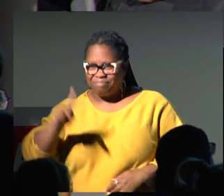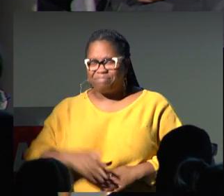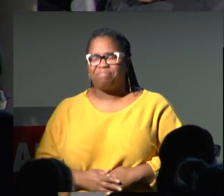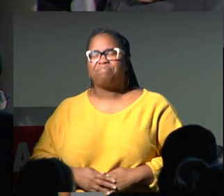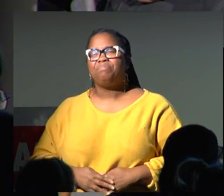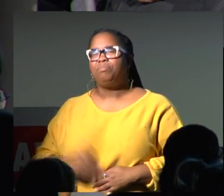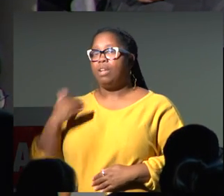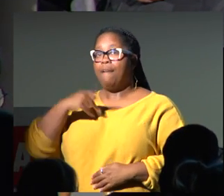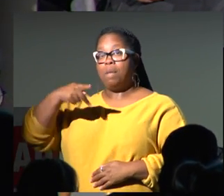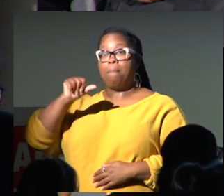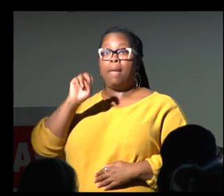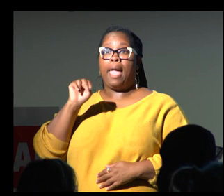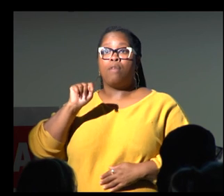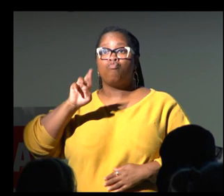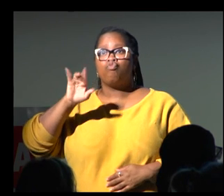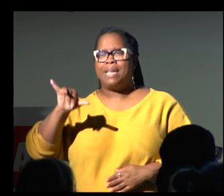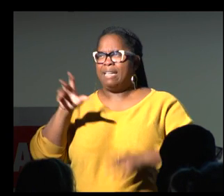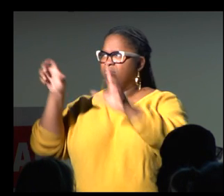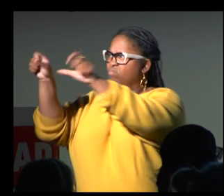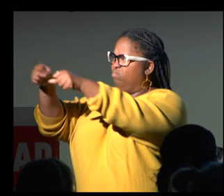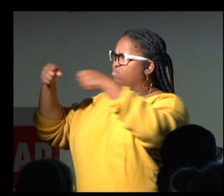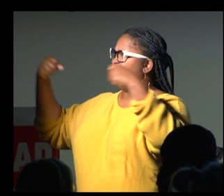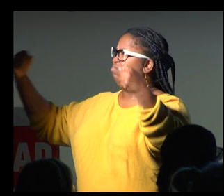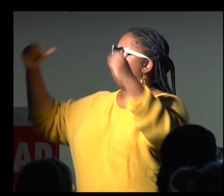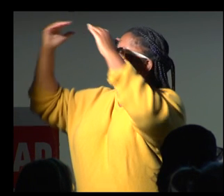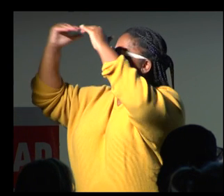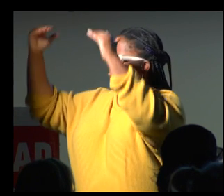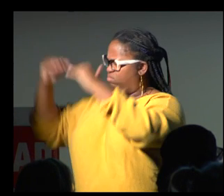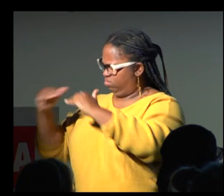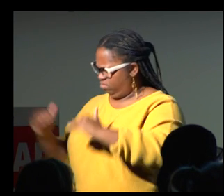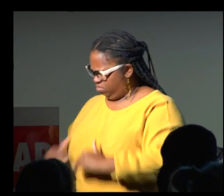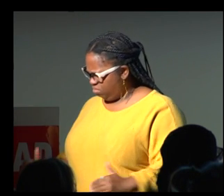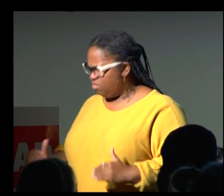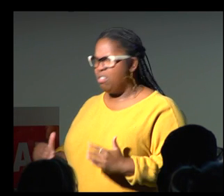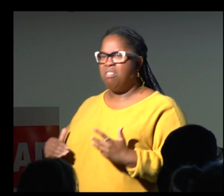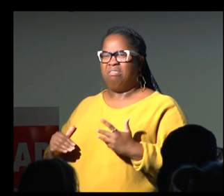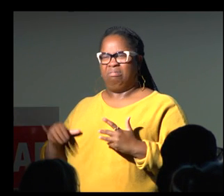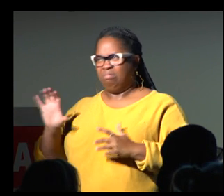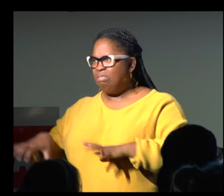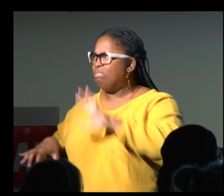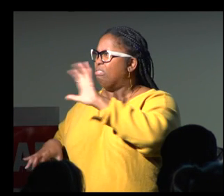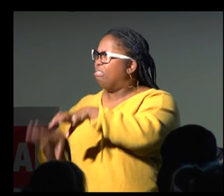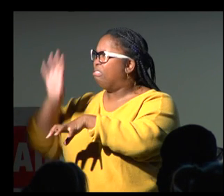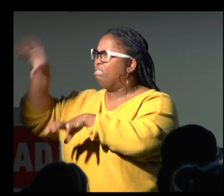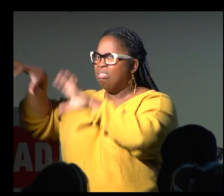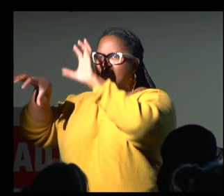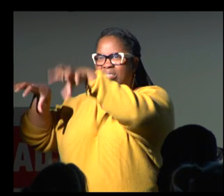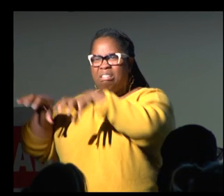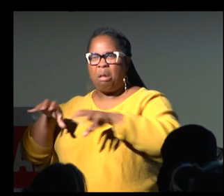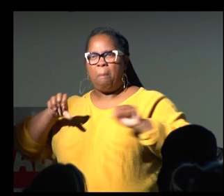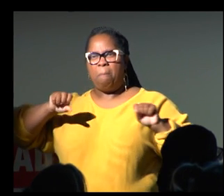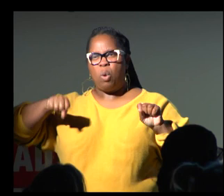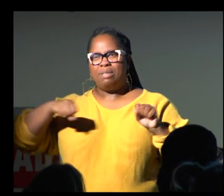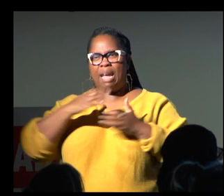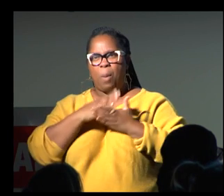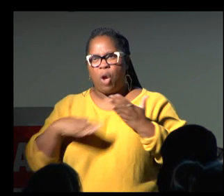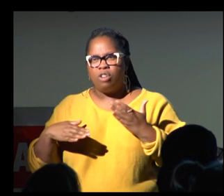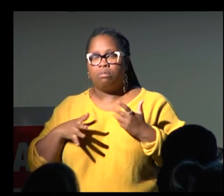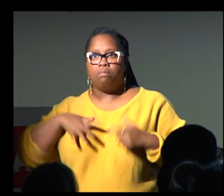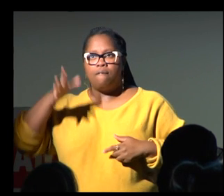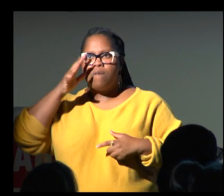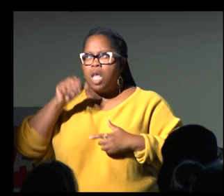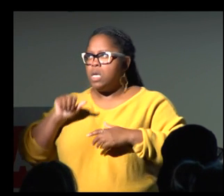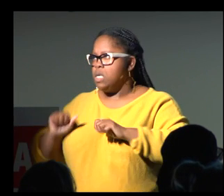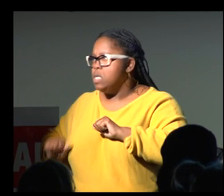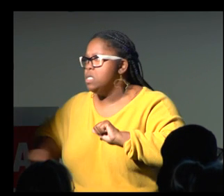pantry, and in the pantry there were like bike parts and motorcycle parts in the pantry. And my father cleaned that